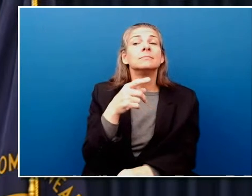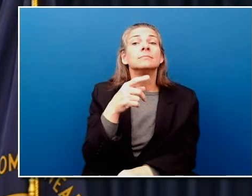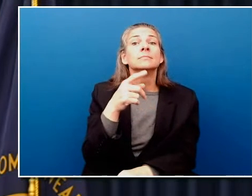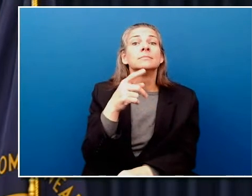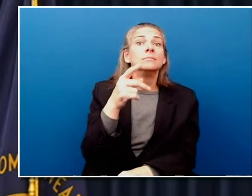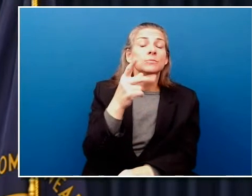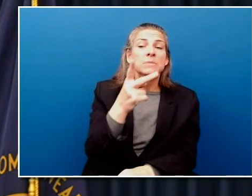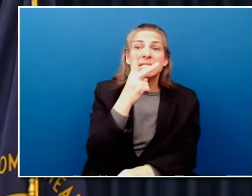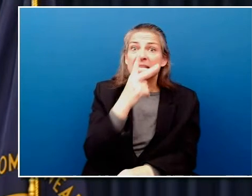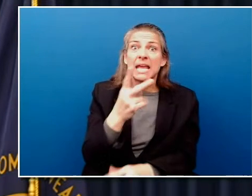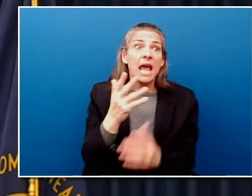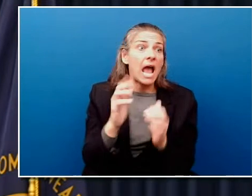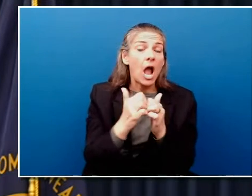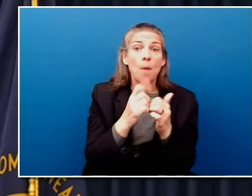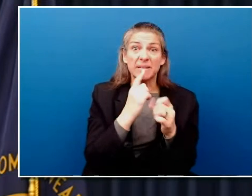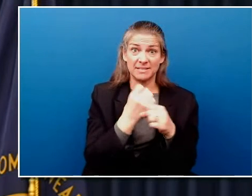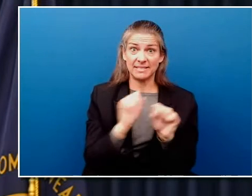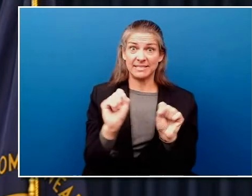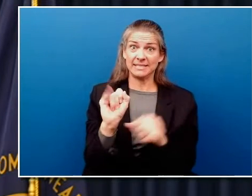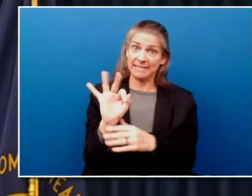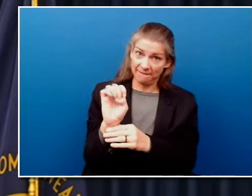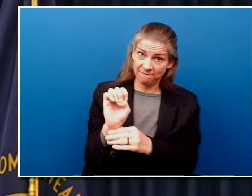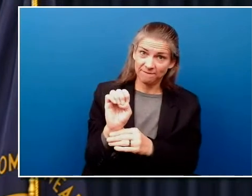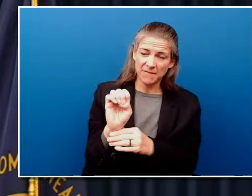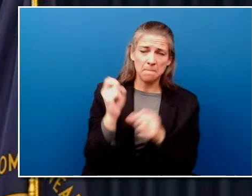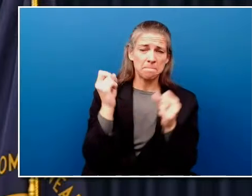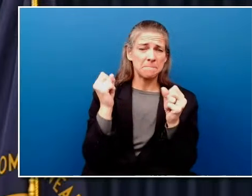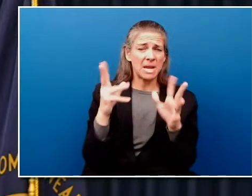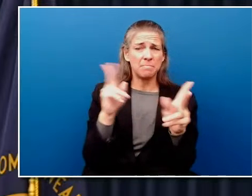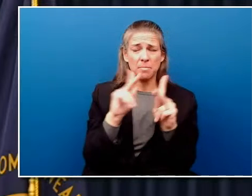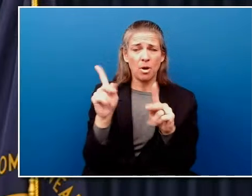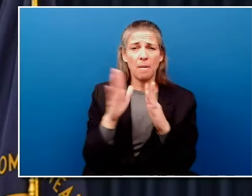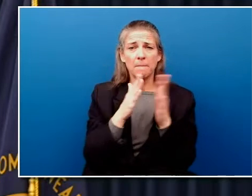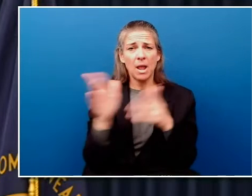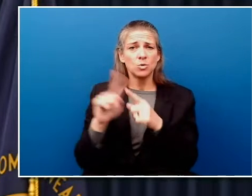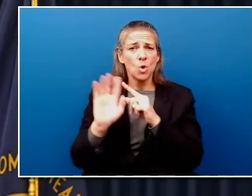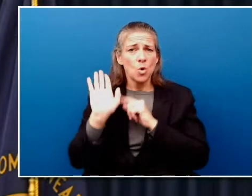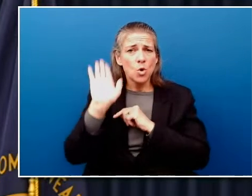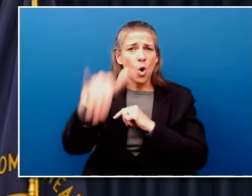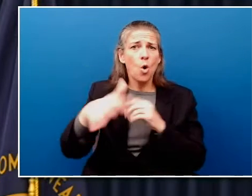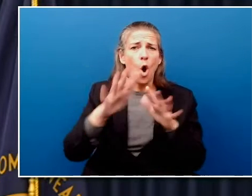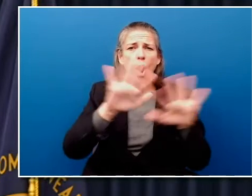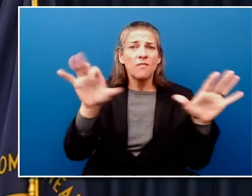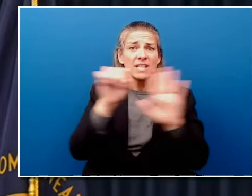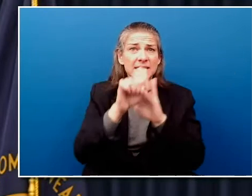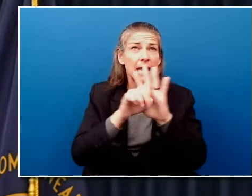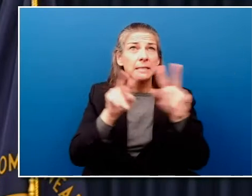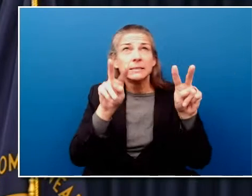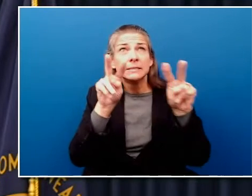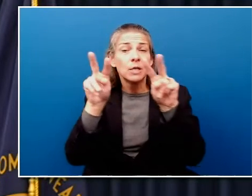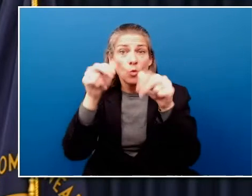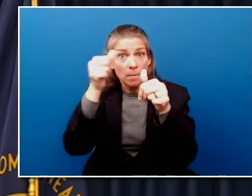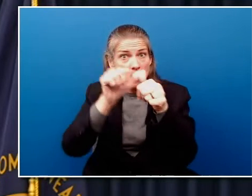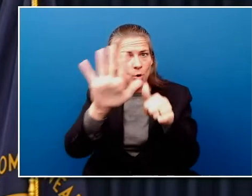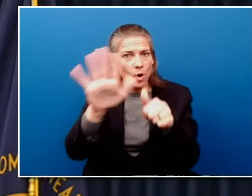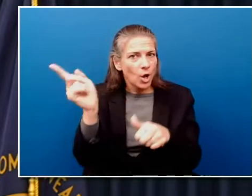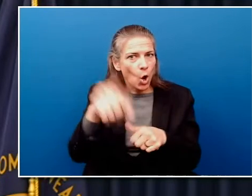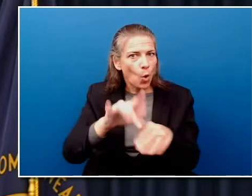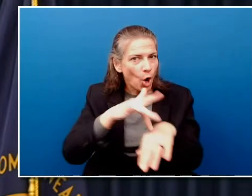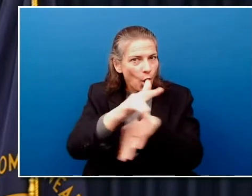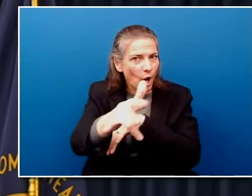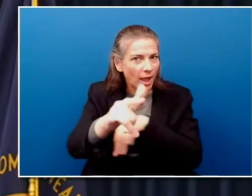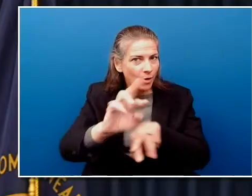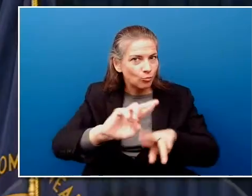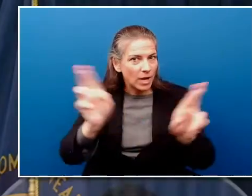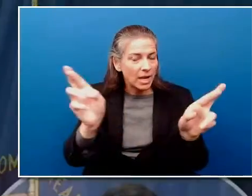memorable. With hundreds of thousands expected to visit our state, remember the tips. 1, come early. 2, be